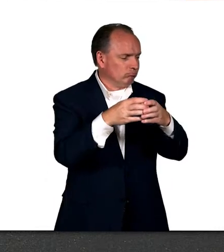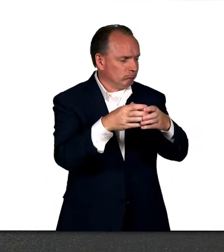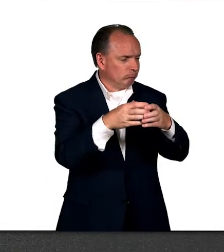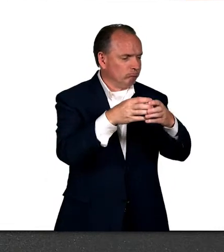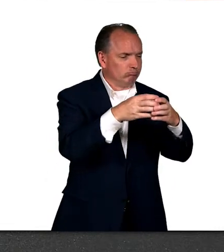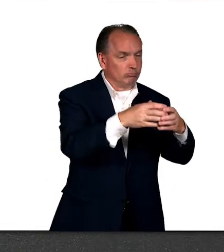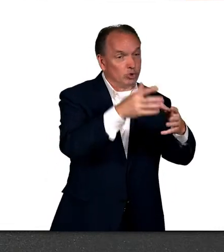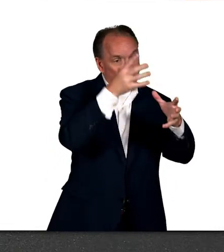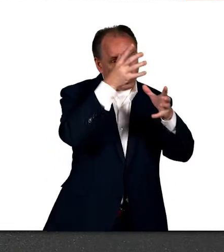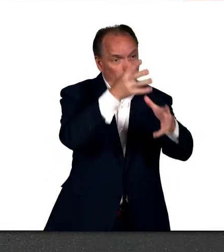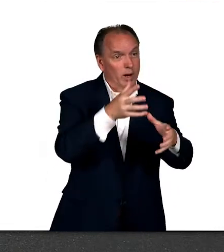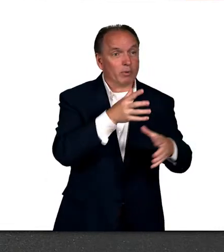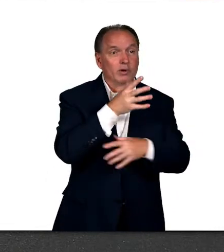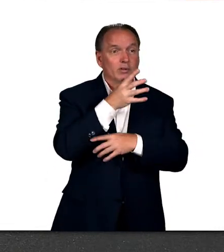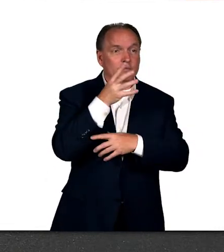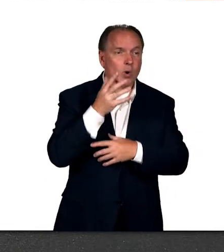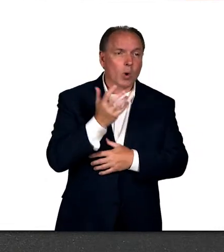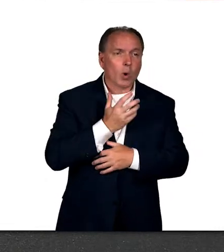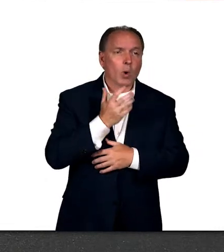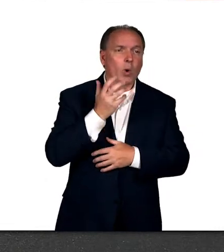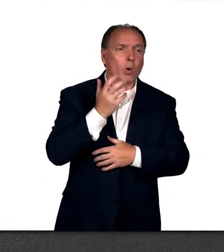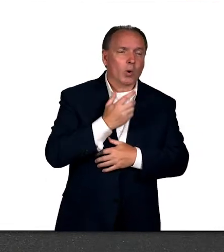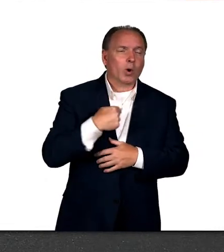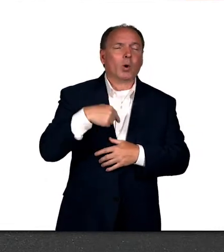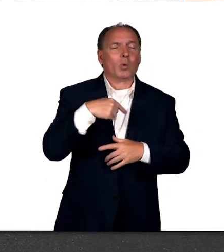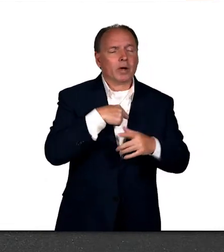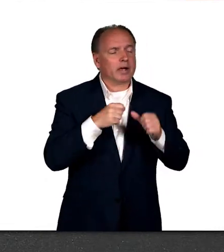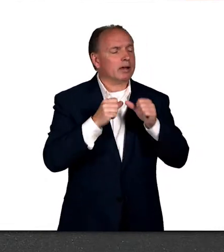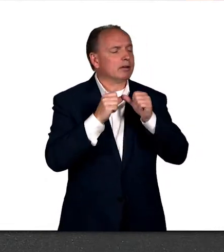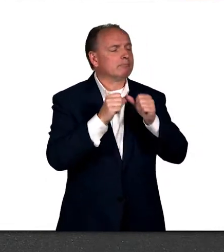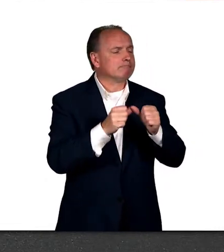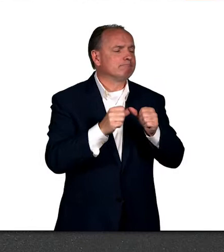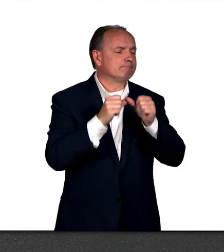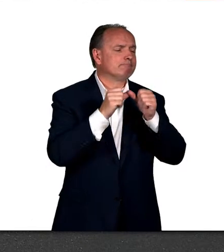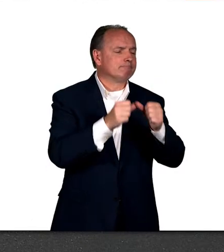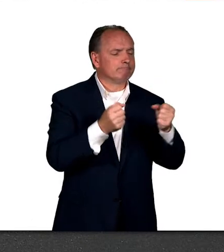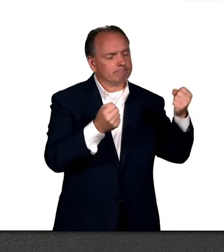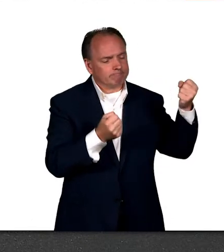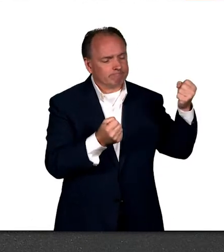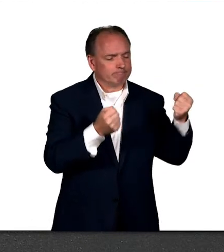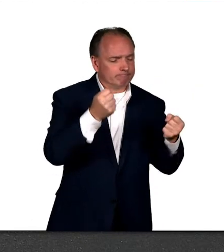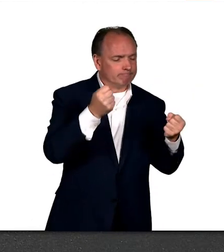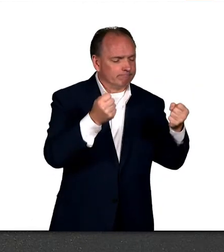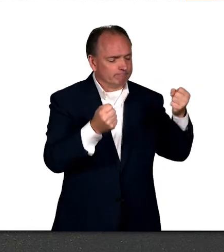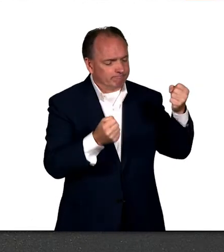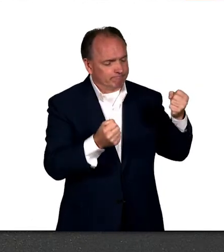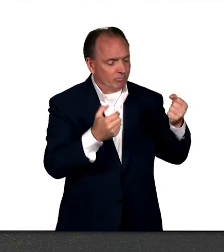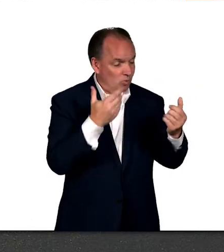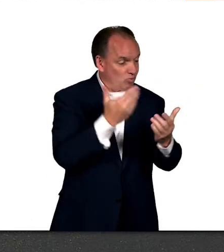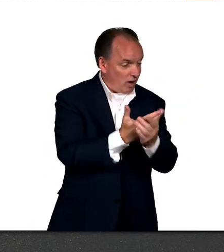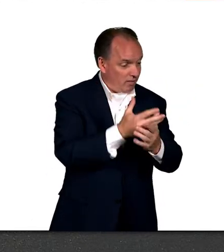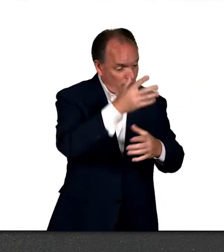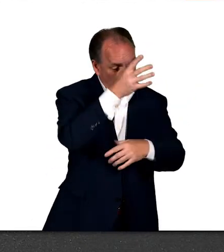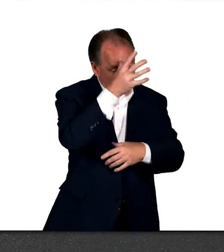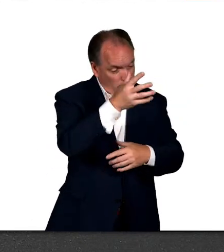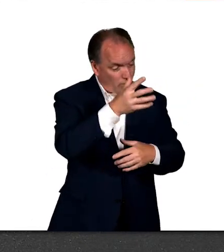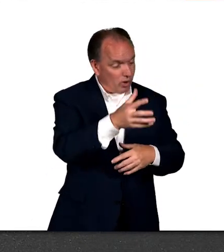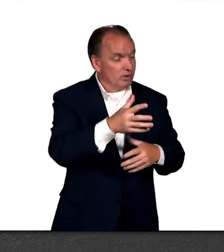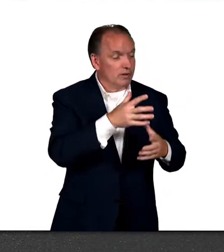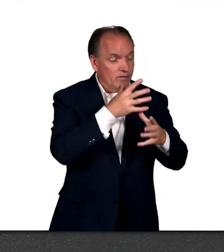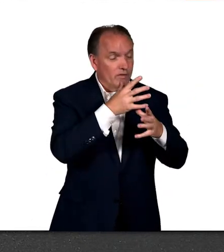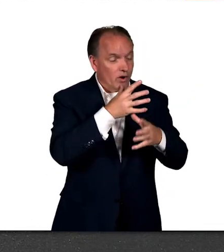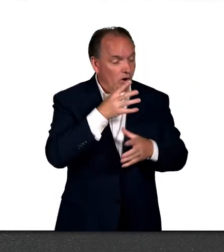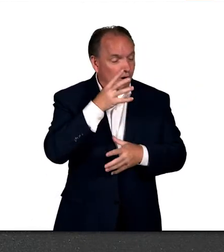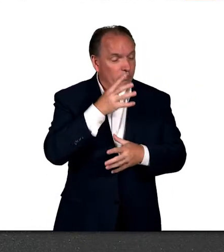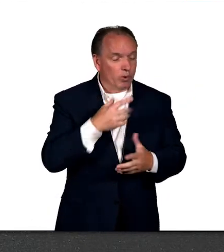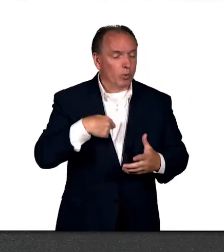On the way to Grandpa's farm. Oh, we're on the way. We're on the way. On the way to Grandpa's farm.